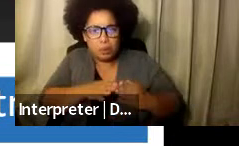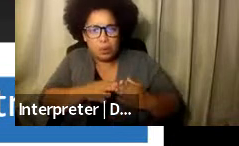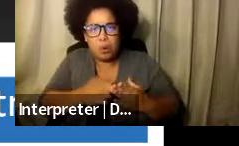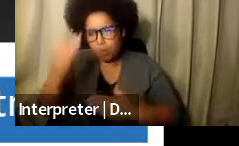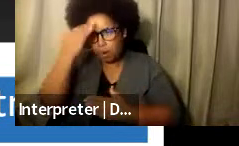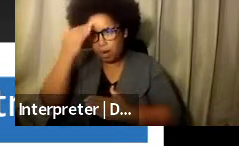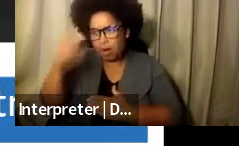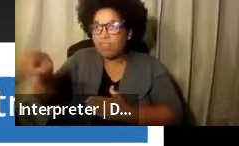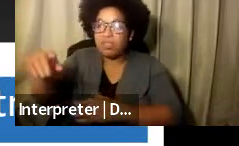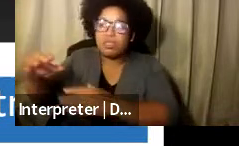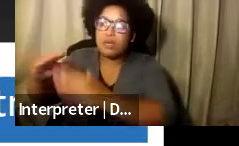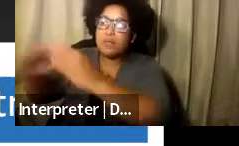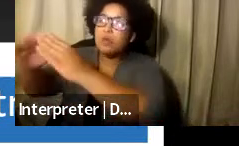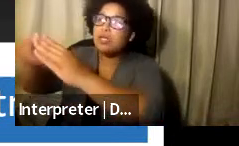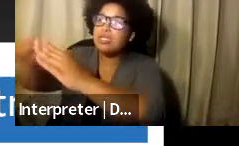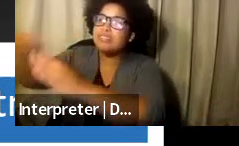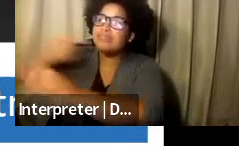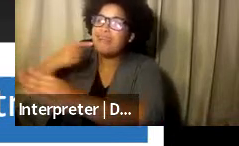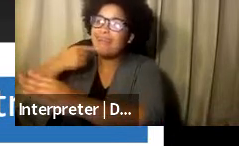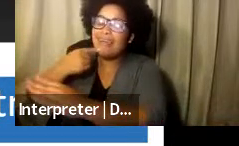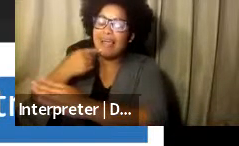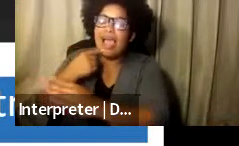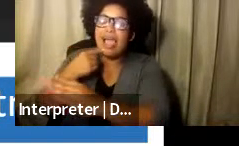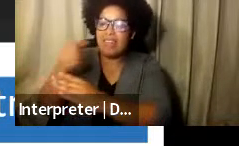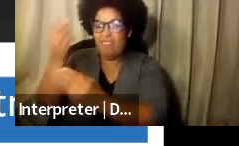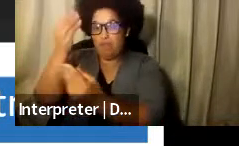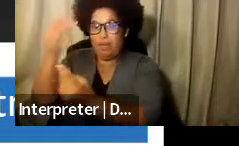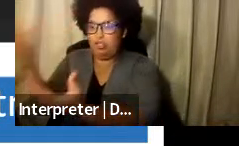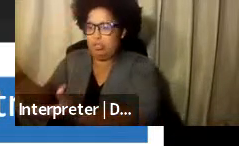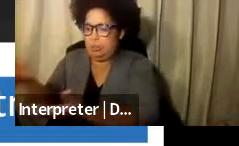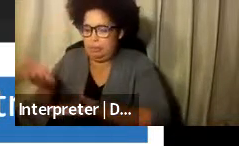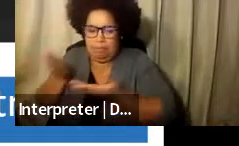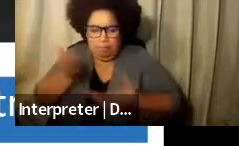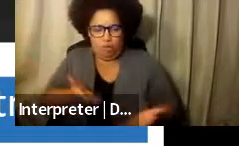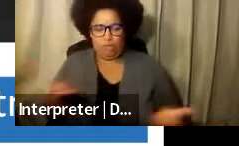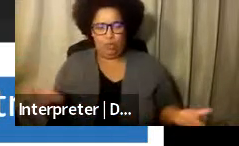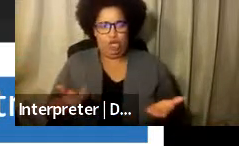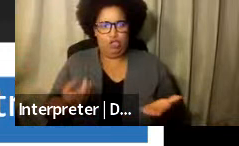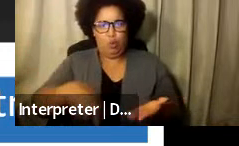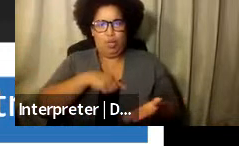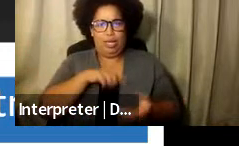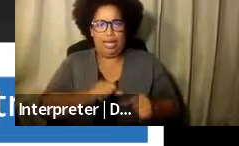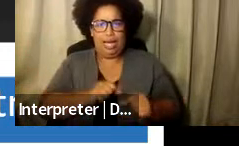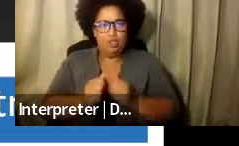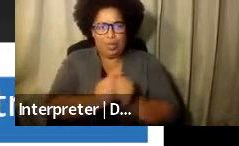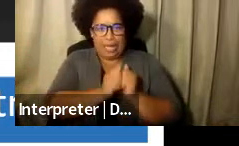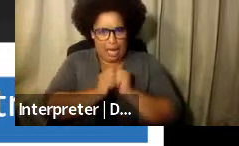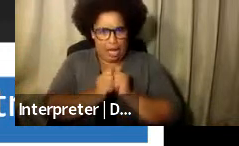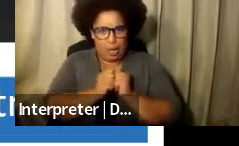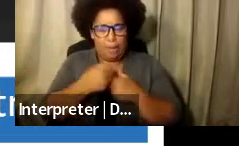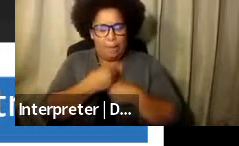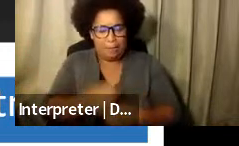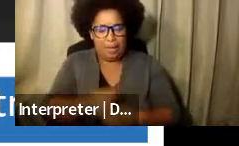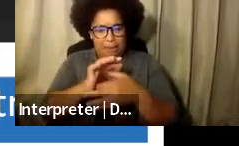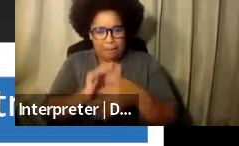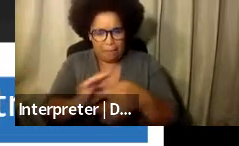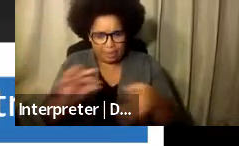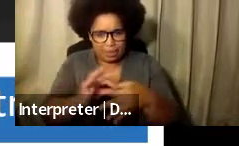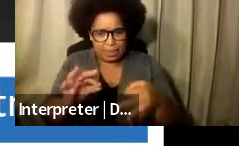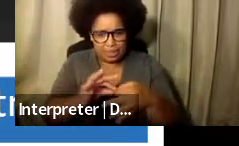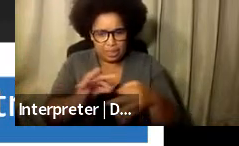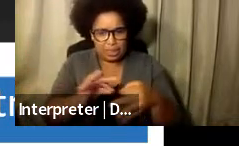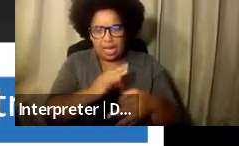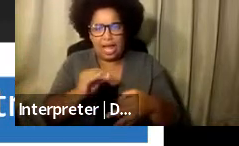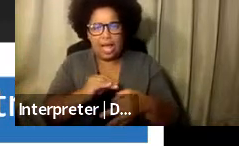are saying, right? And can bring that kind of knowledge to the table so that we can together create messages